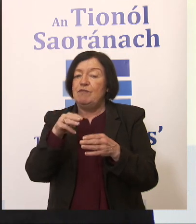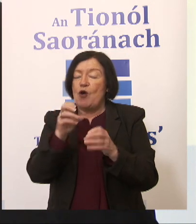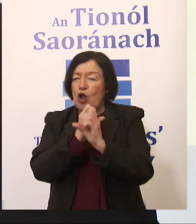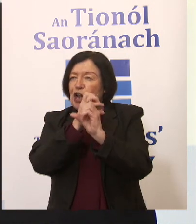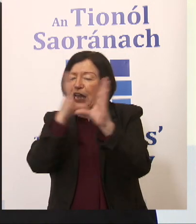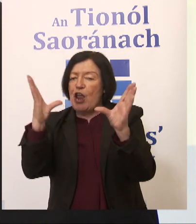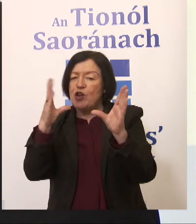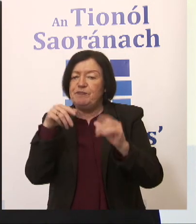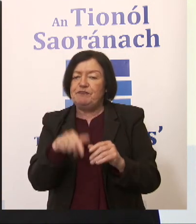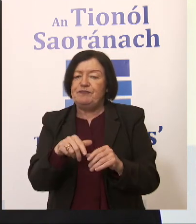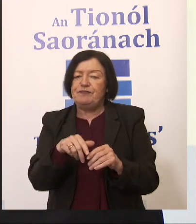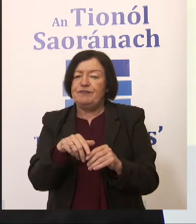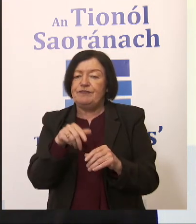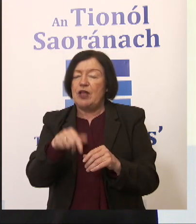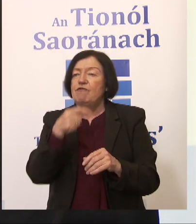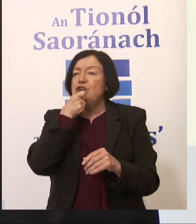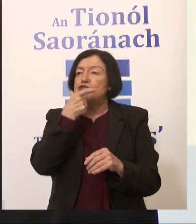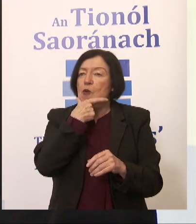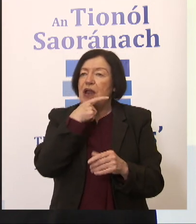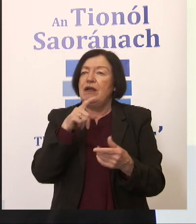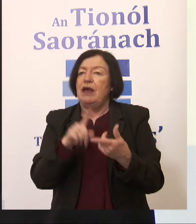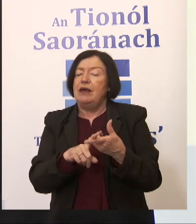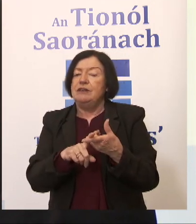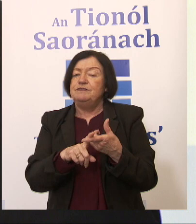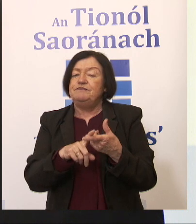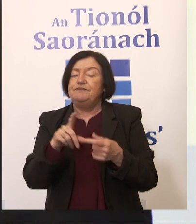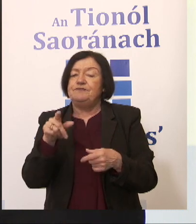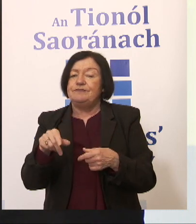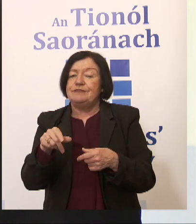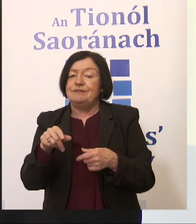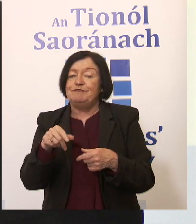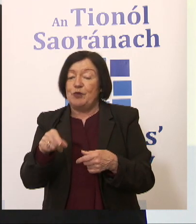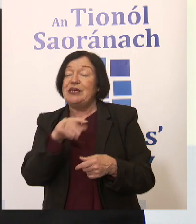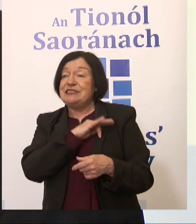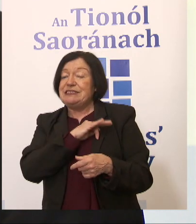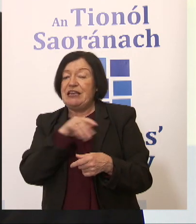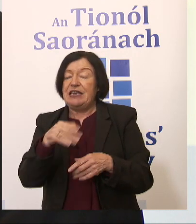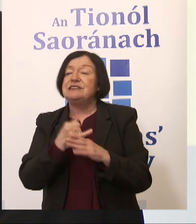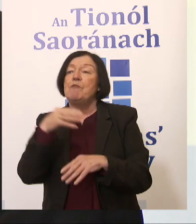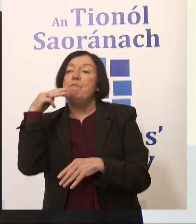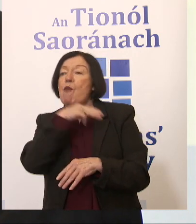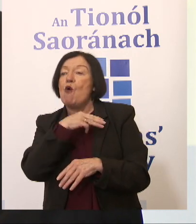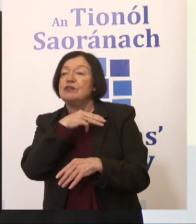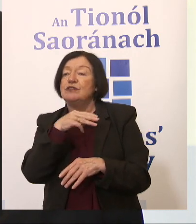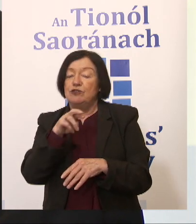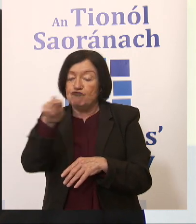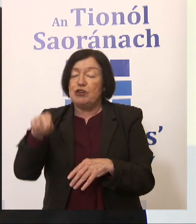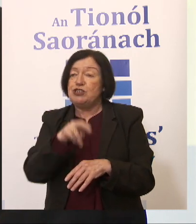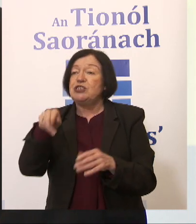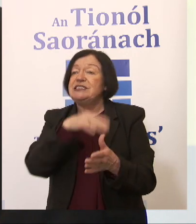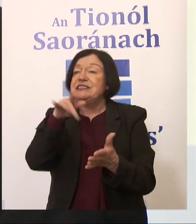in the case of Dublin, but in itself, obviously, is an important regional